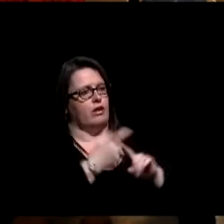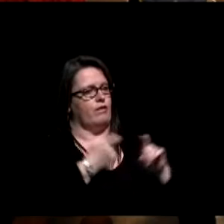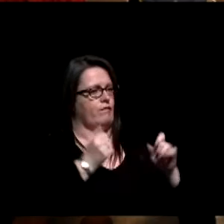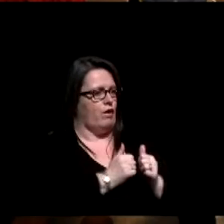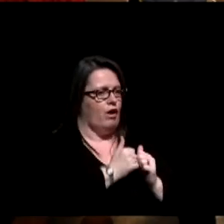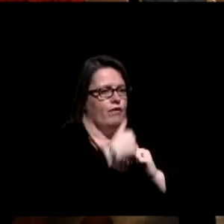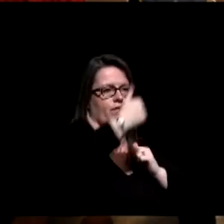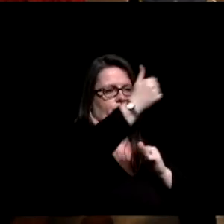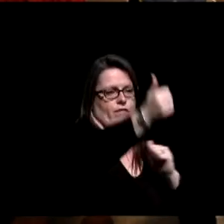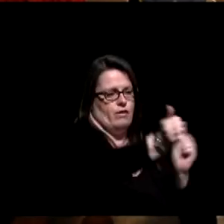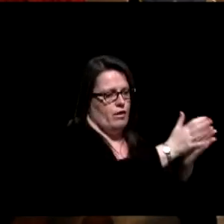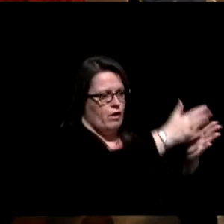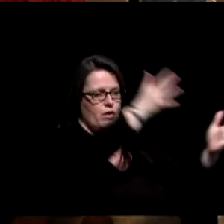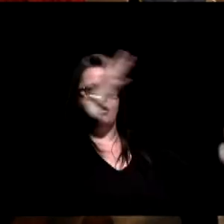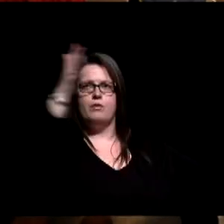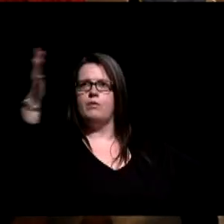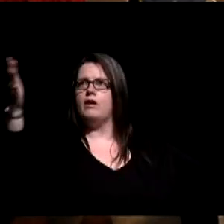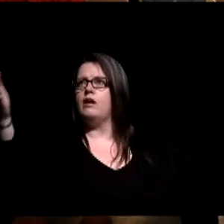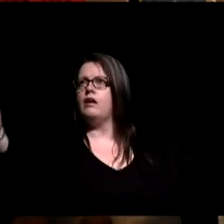histoire est une